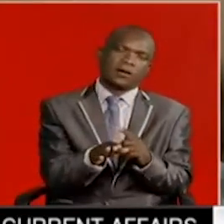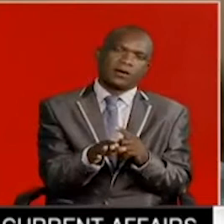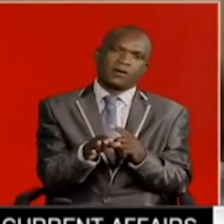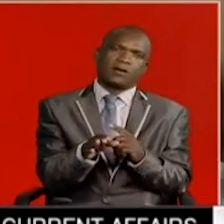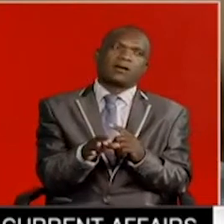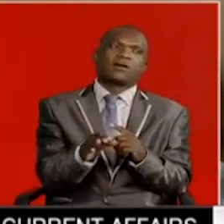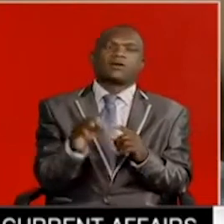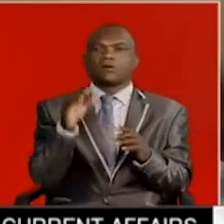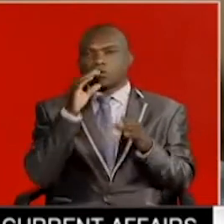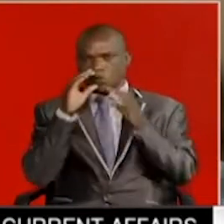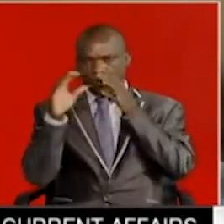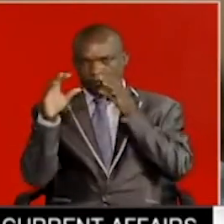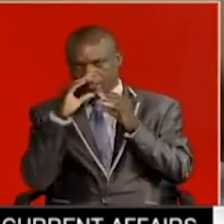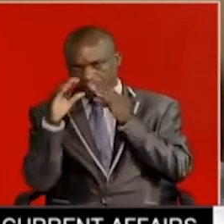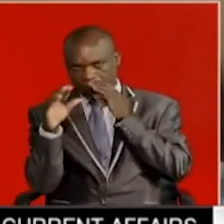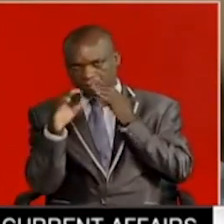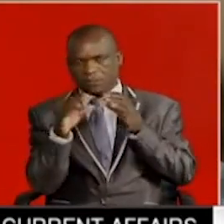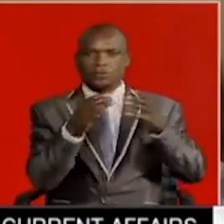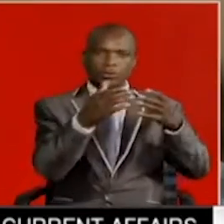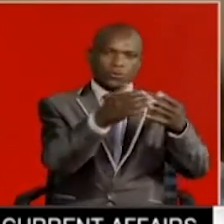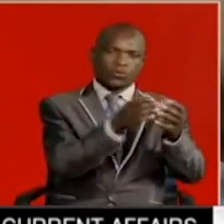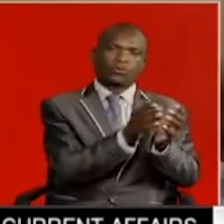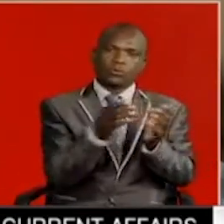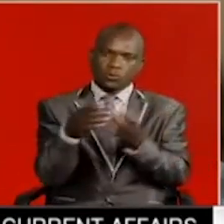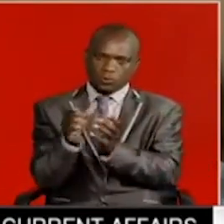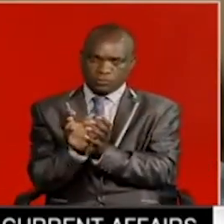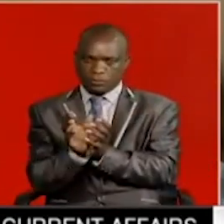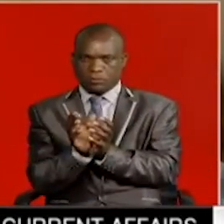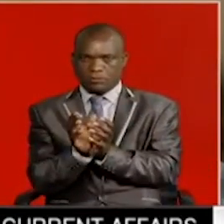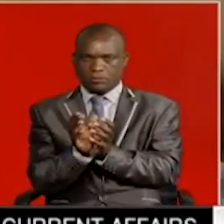Interpersonal communication with target groups.